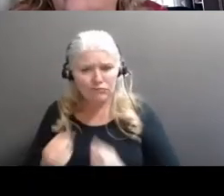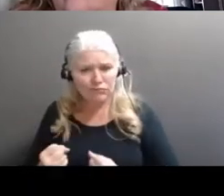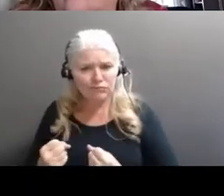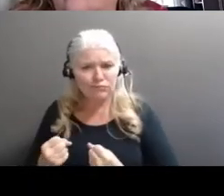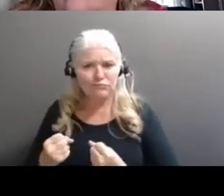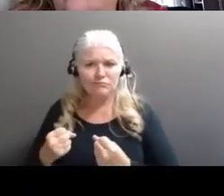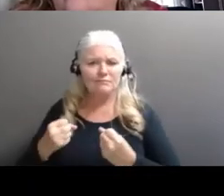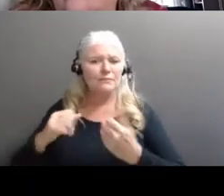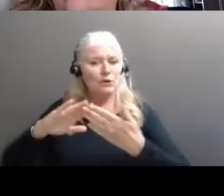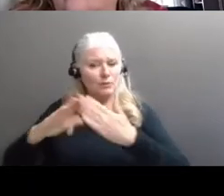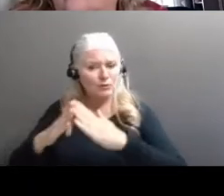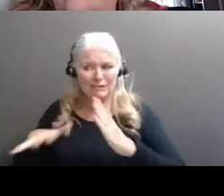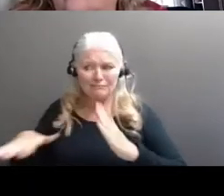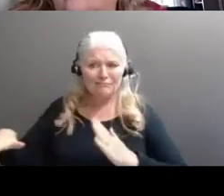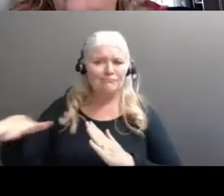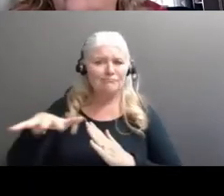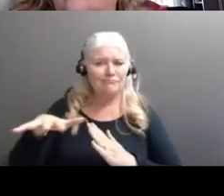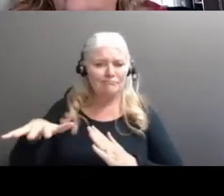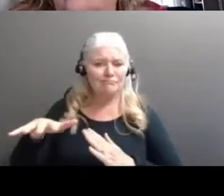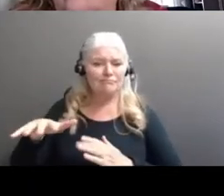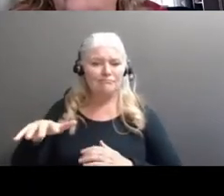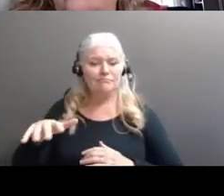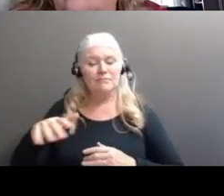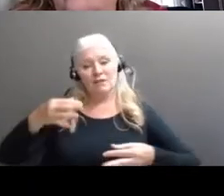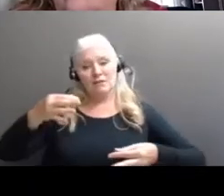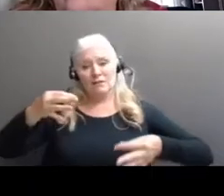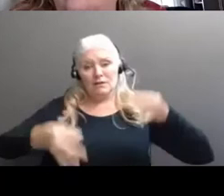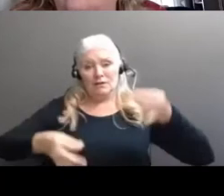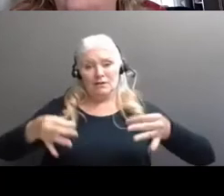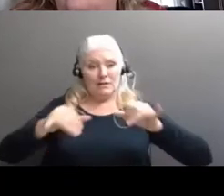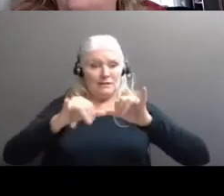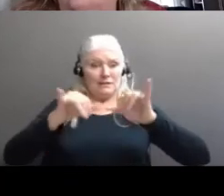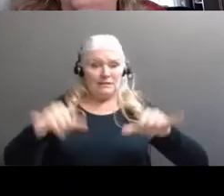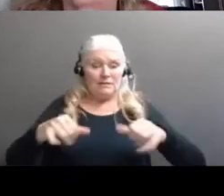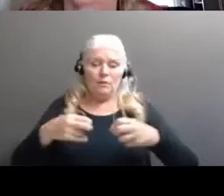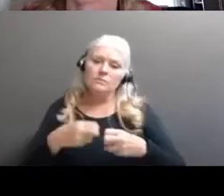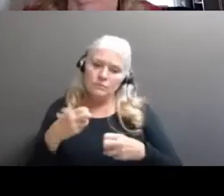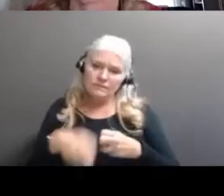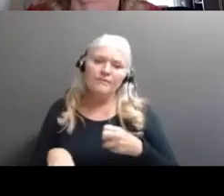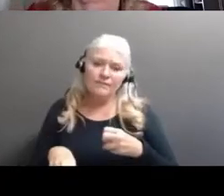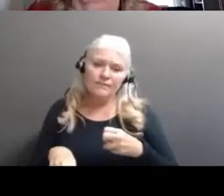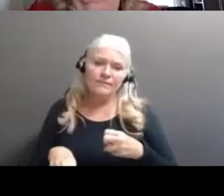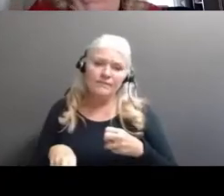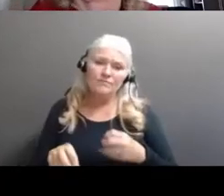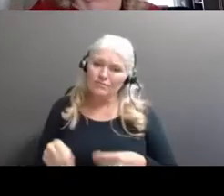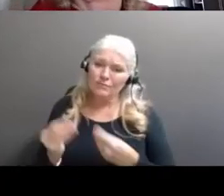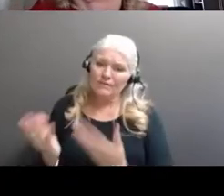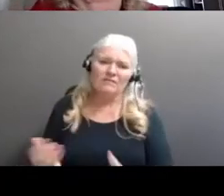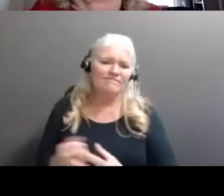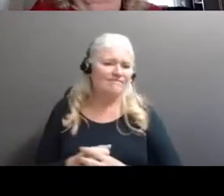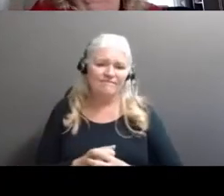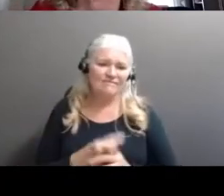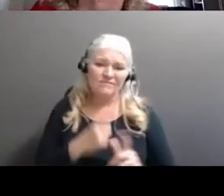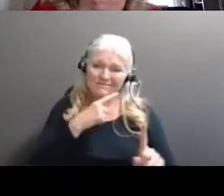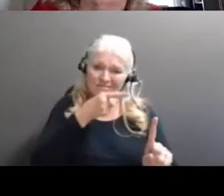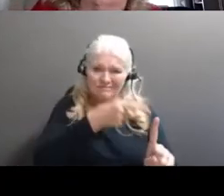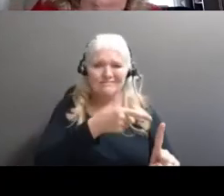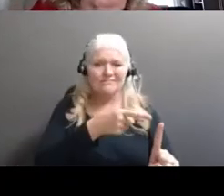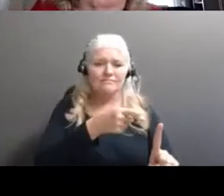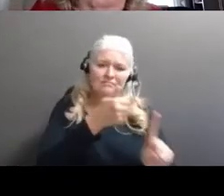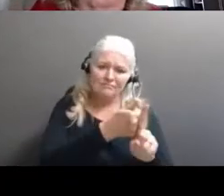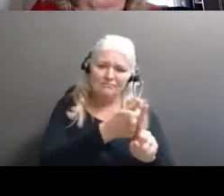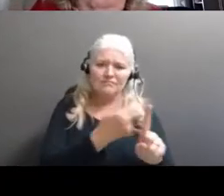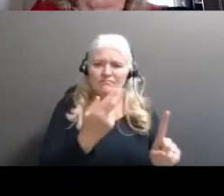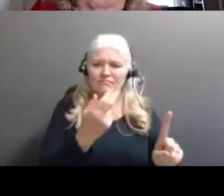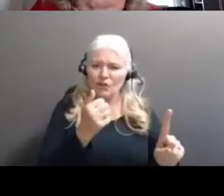the criminal justice system is a very difficult route to go to find that. Right? It's oriented around a story about harm that's